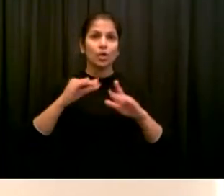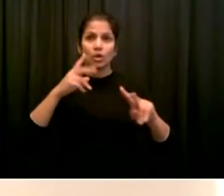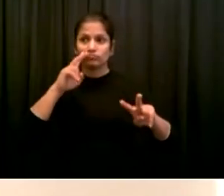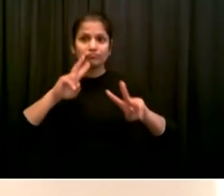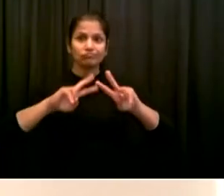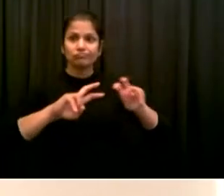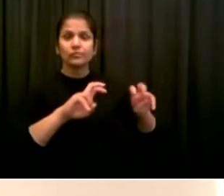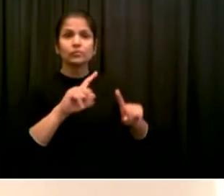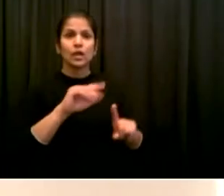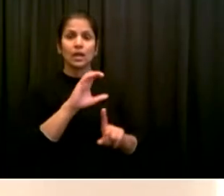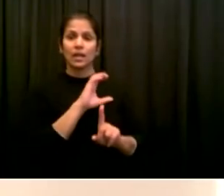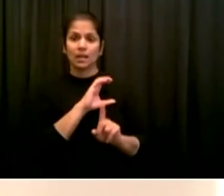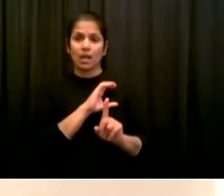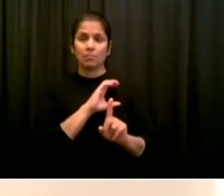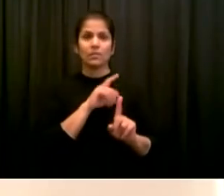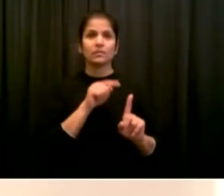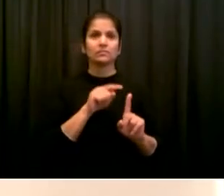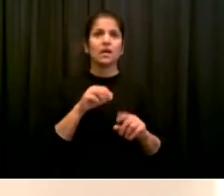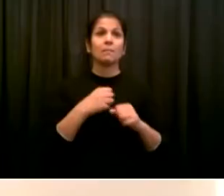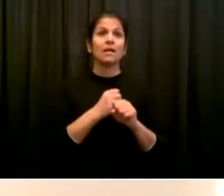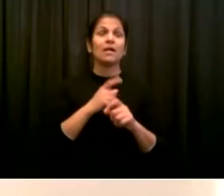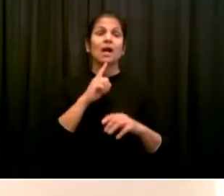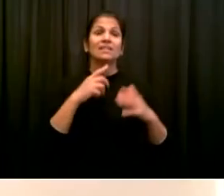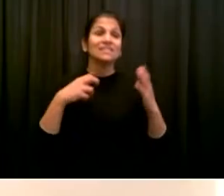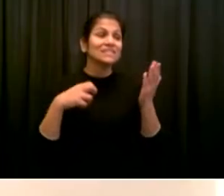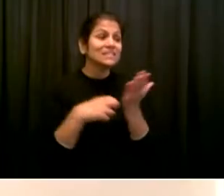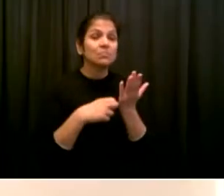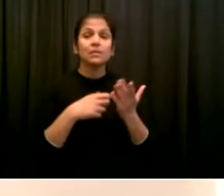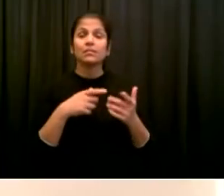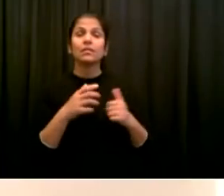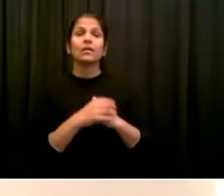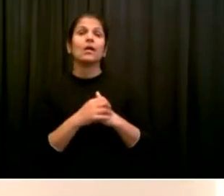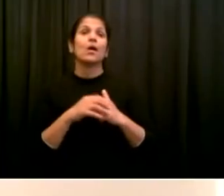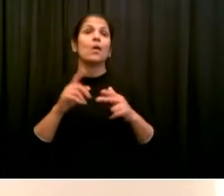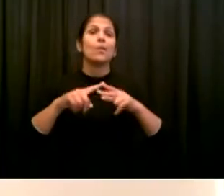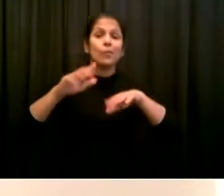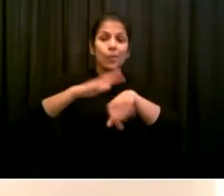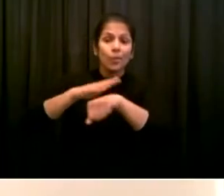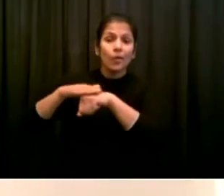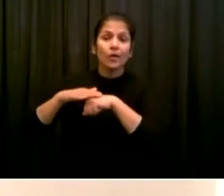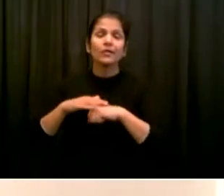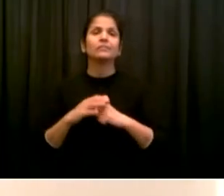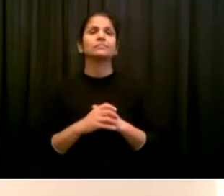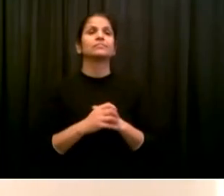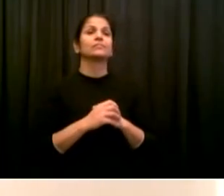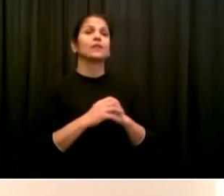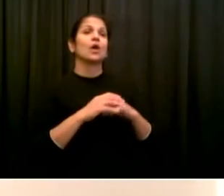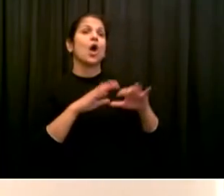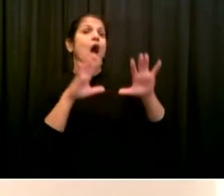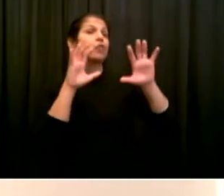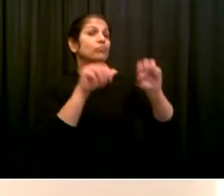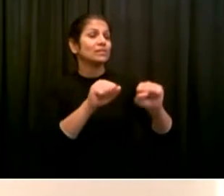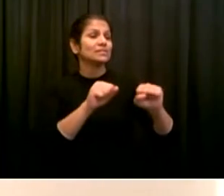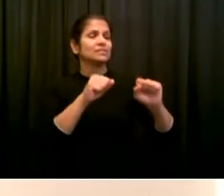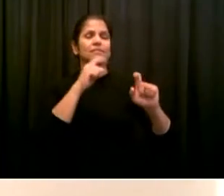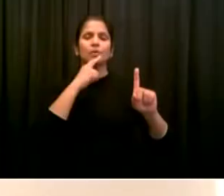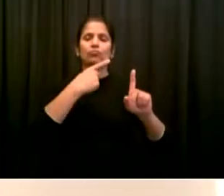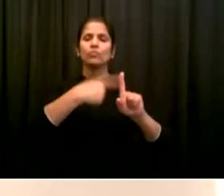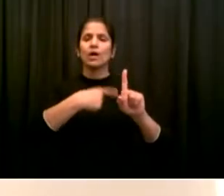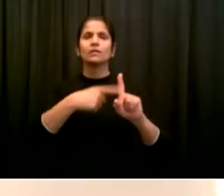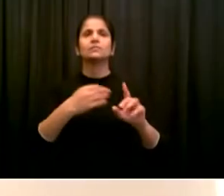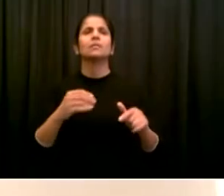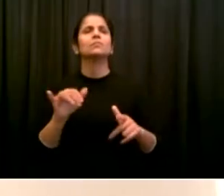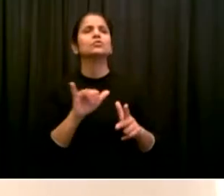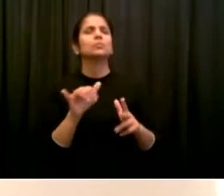with summonses, warnings, arrest rates for similar or the same